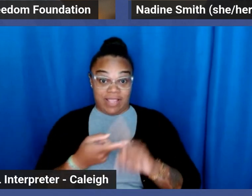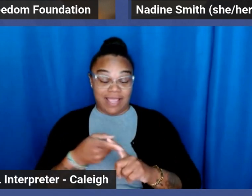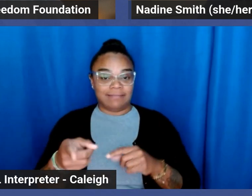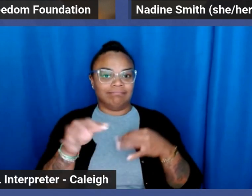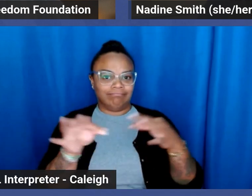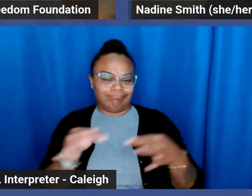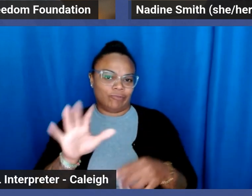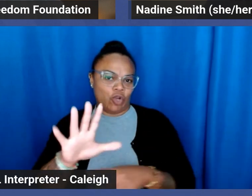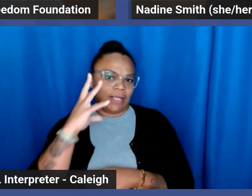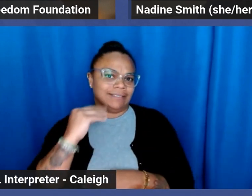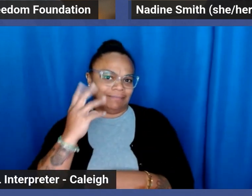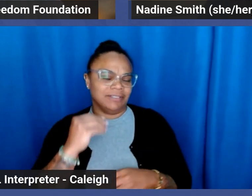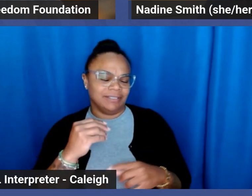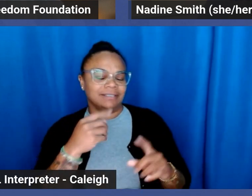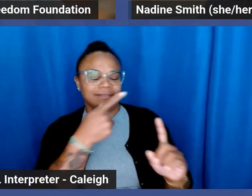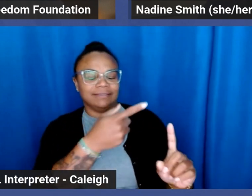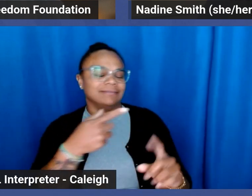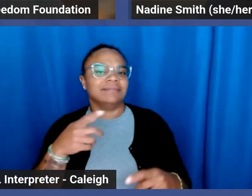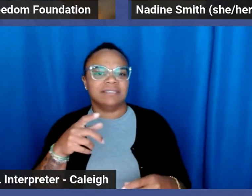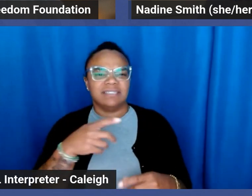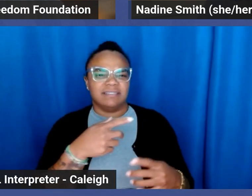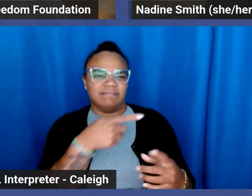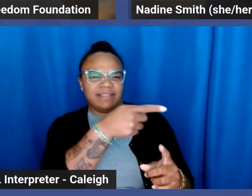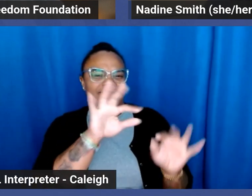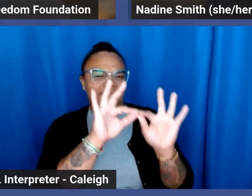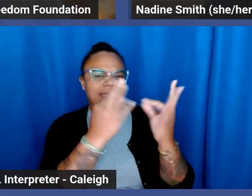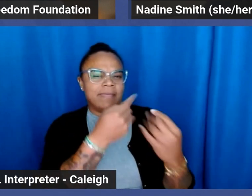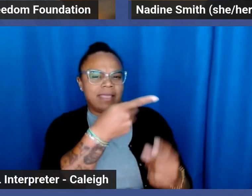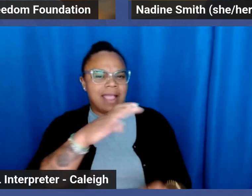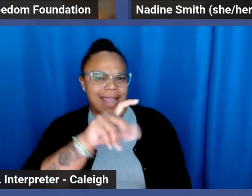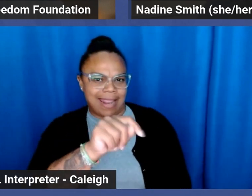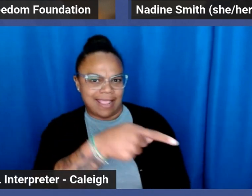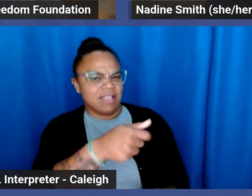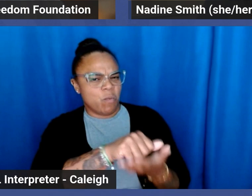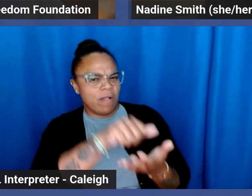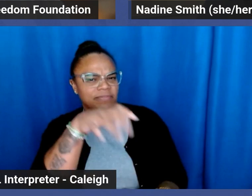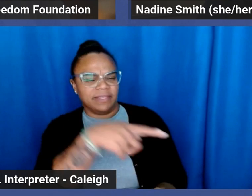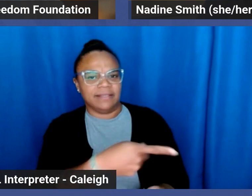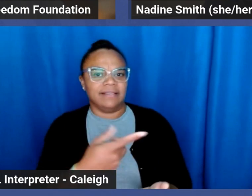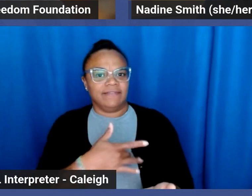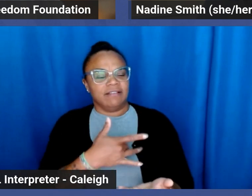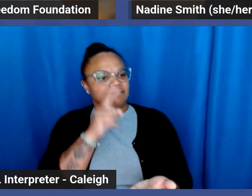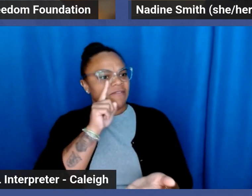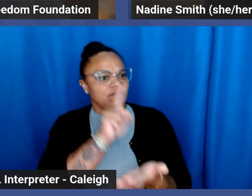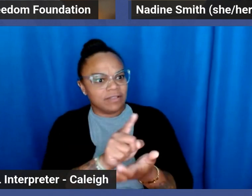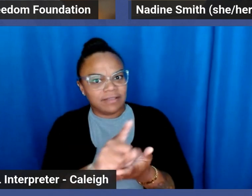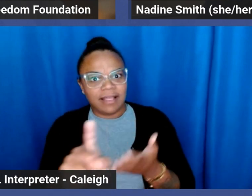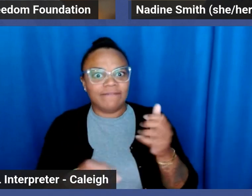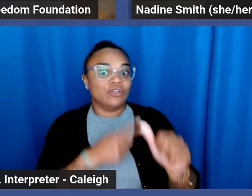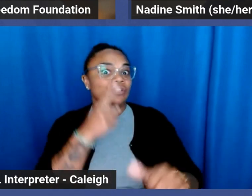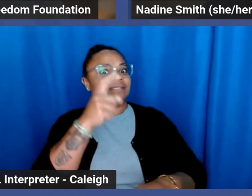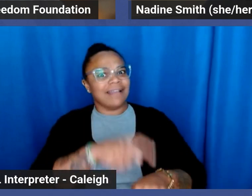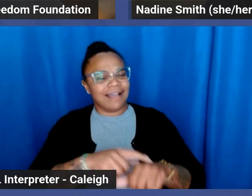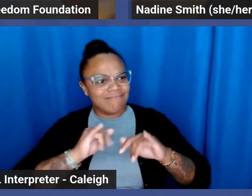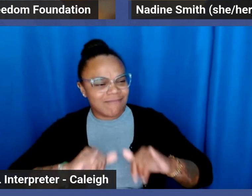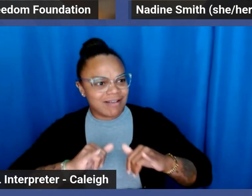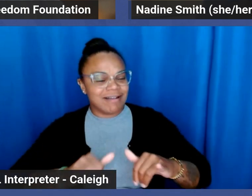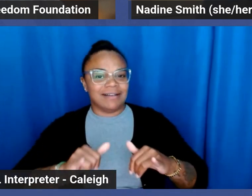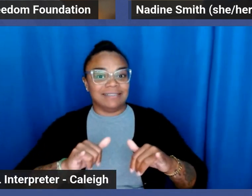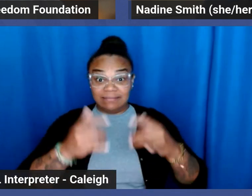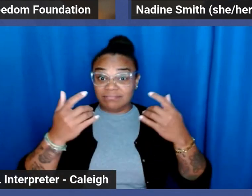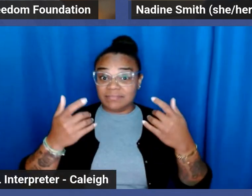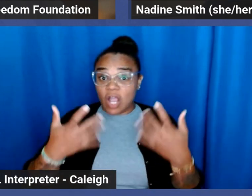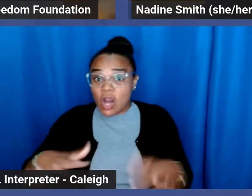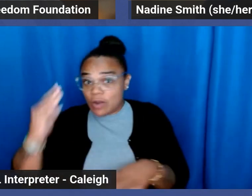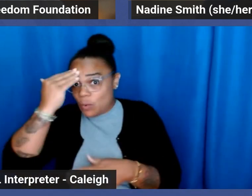wealthy family in Connecticut, falling in love for the first time and feeling, despite knowing that these investigations were happening, if anyone